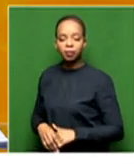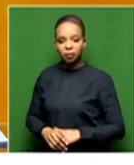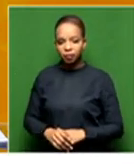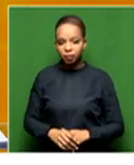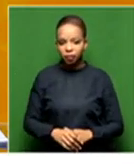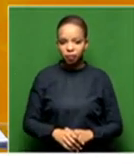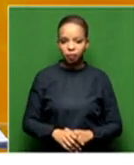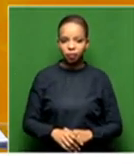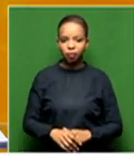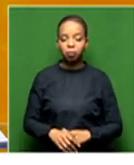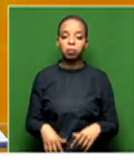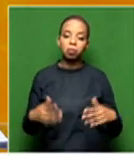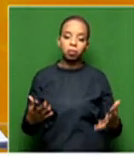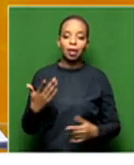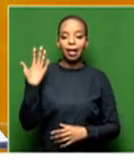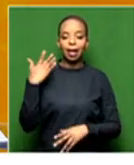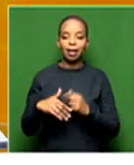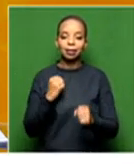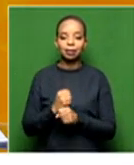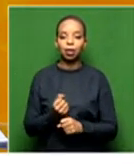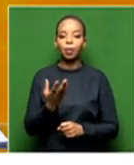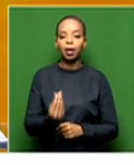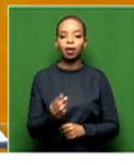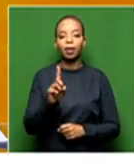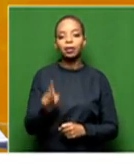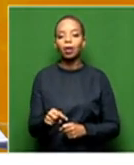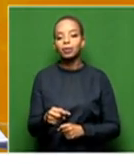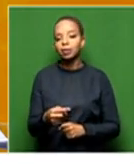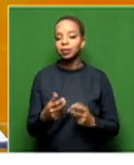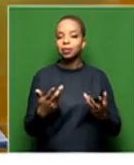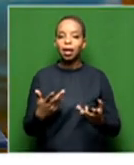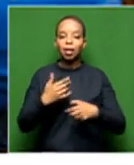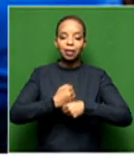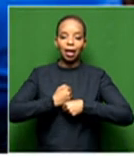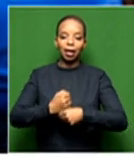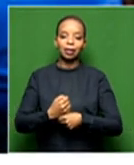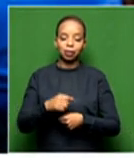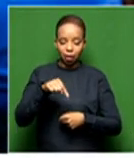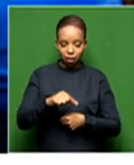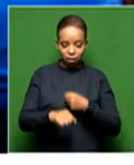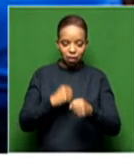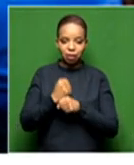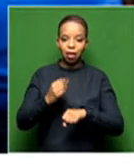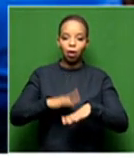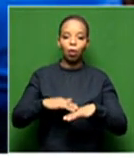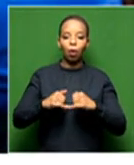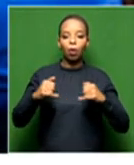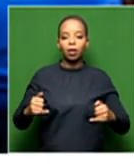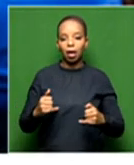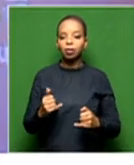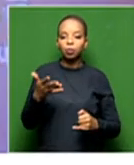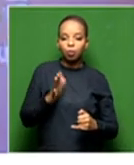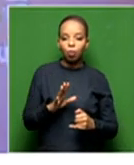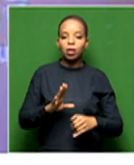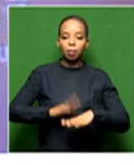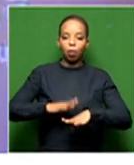Well, last year we had over 1,000 delegates at the show, and this year with our online format, we're obviously trying to go higher in terms of numbers.